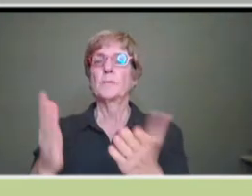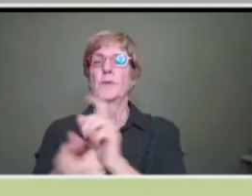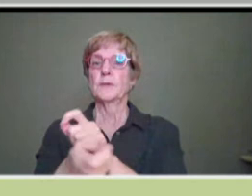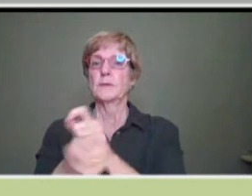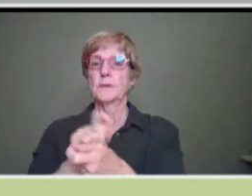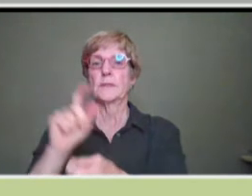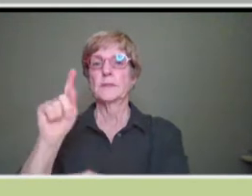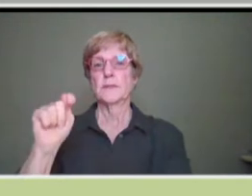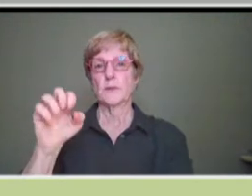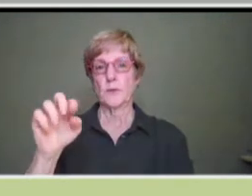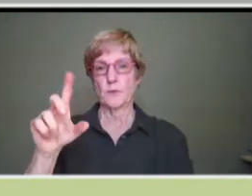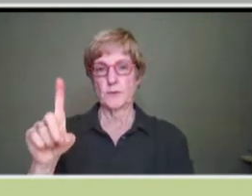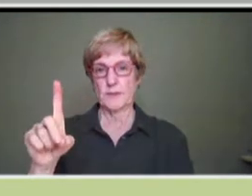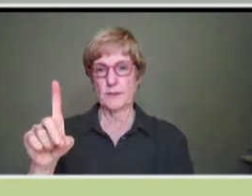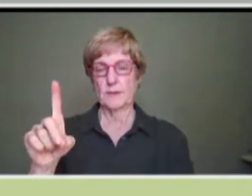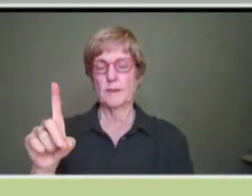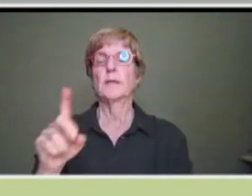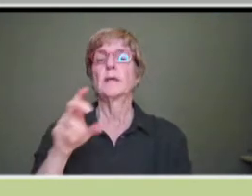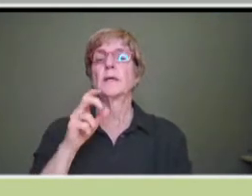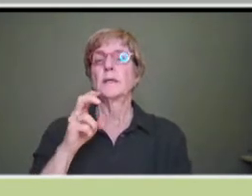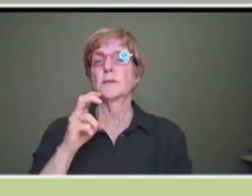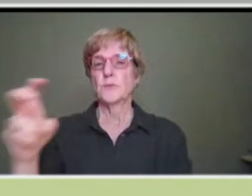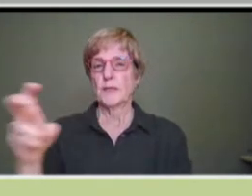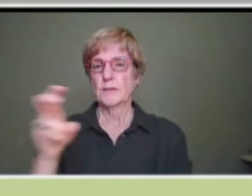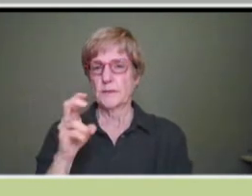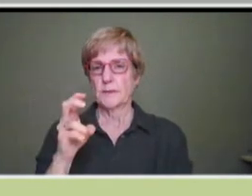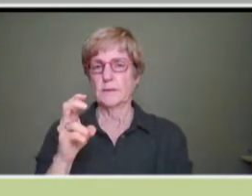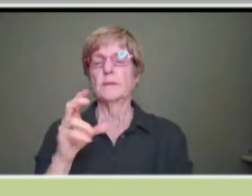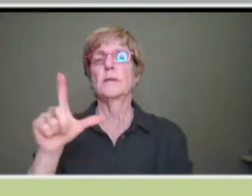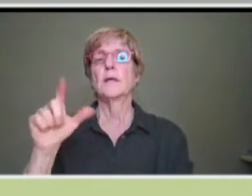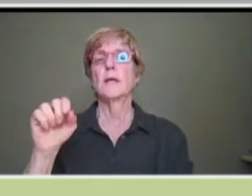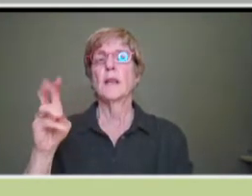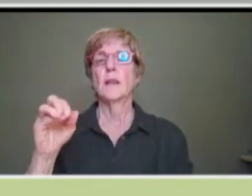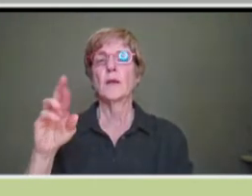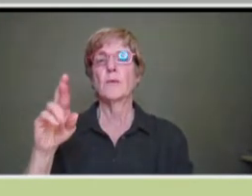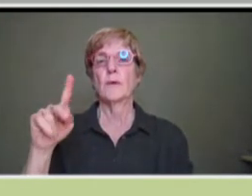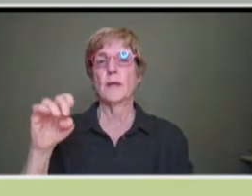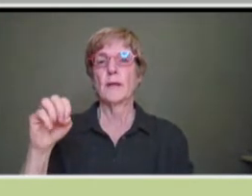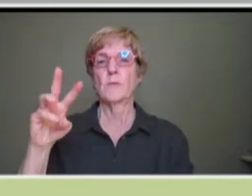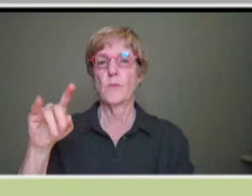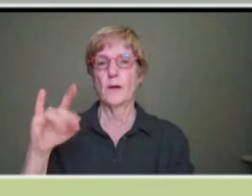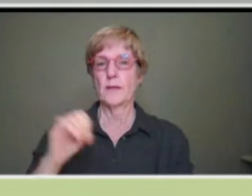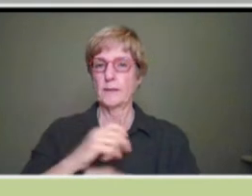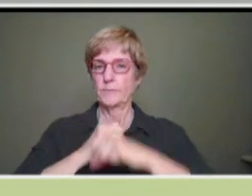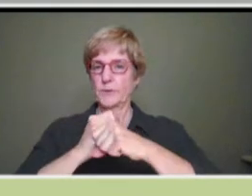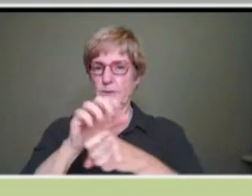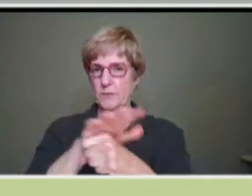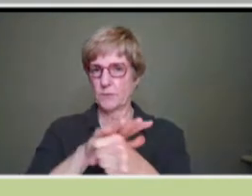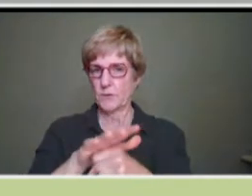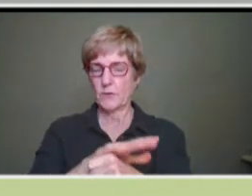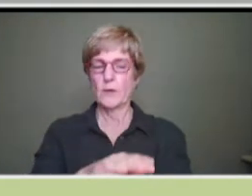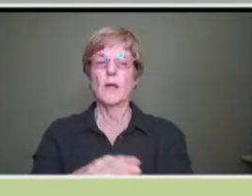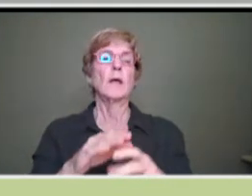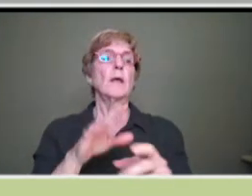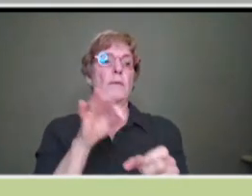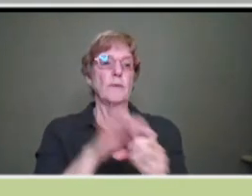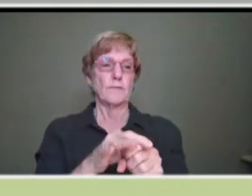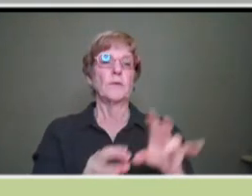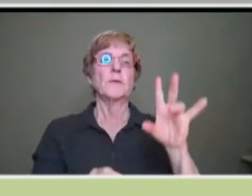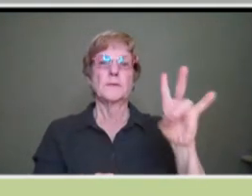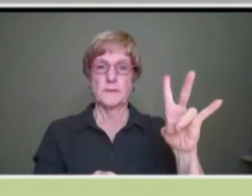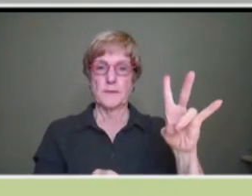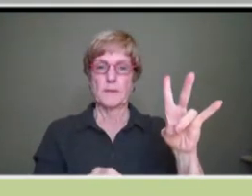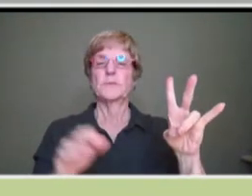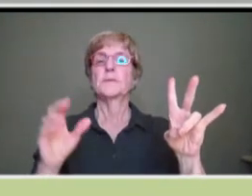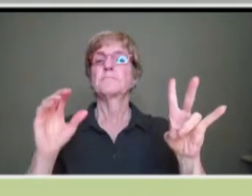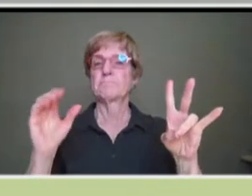Transit oriented development Neighborhood Center Lower Lake Wylie protected area and the zoning committee voted seven to nothing to recommend approval